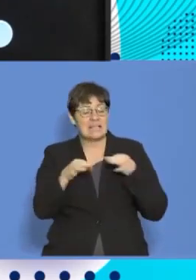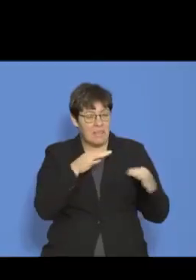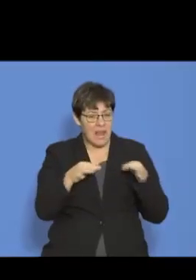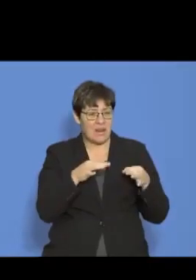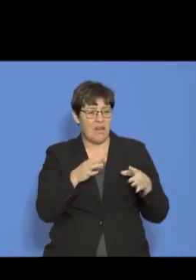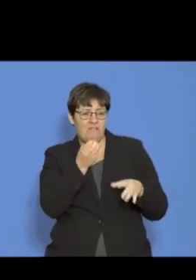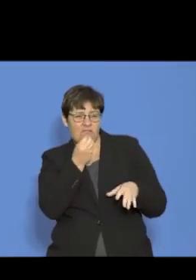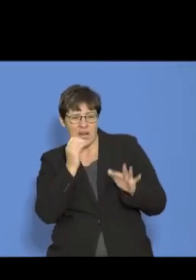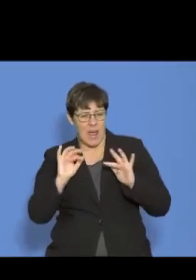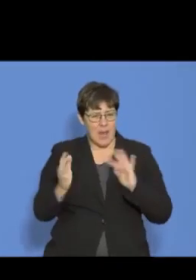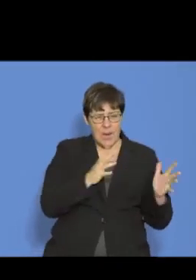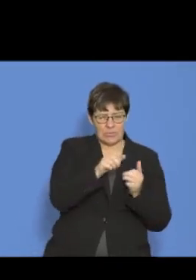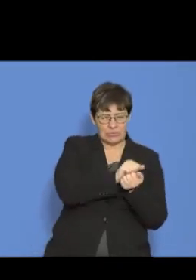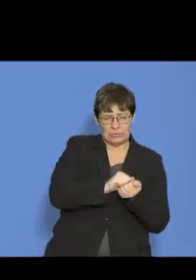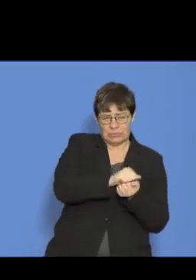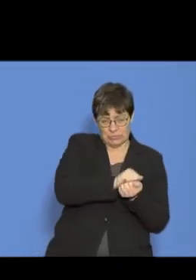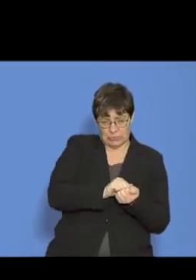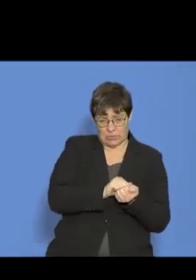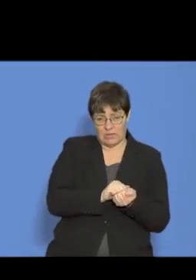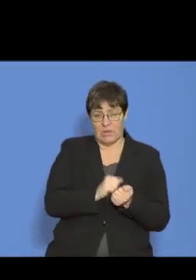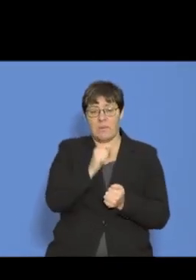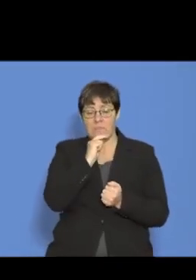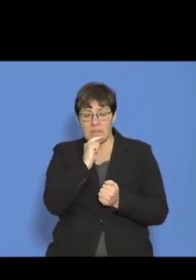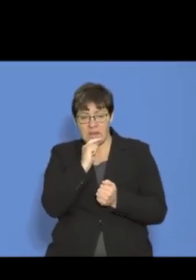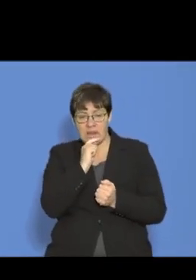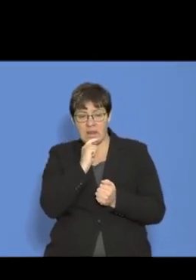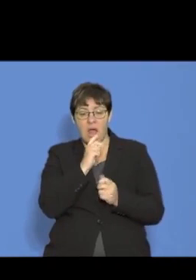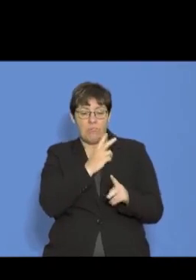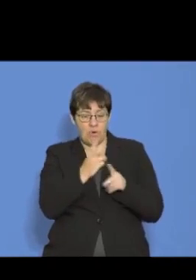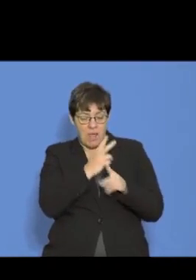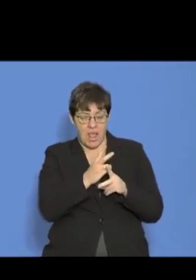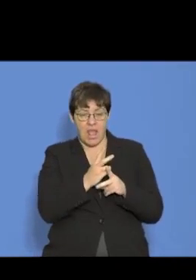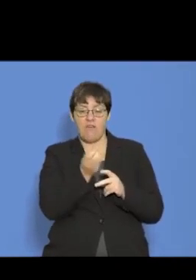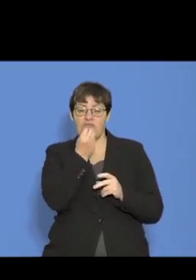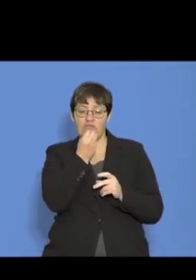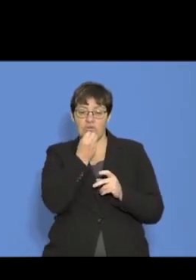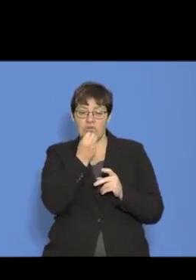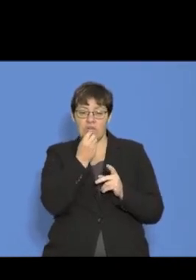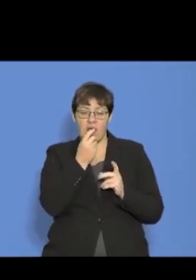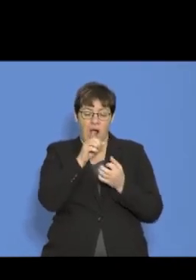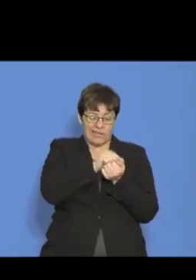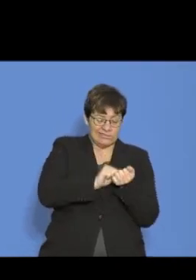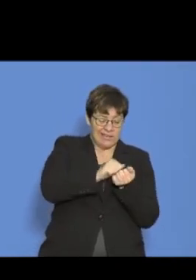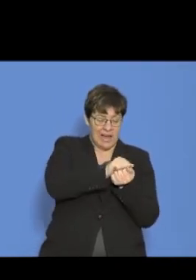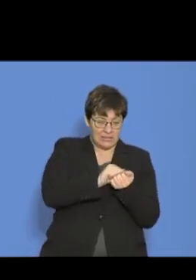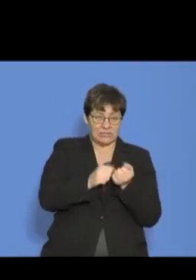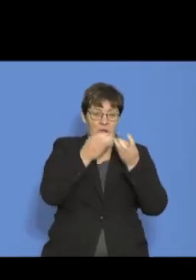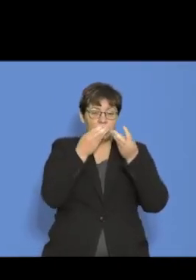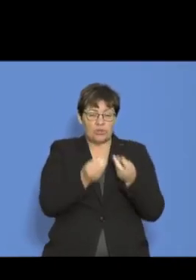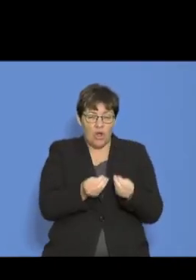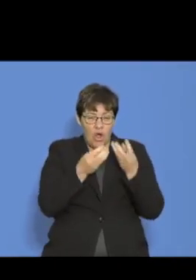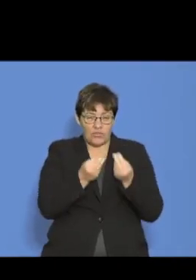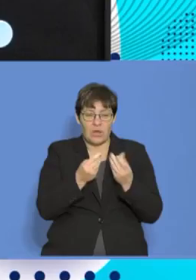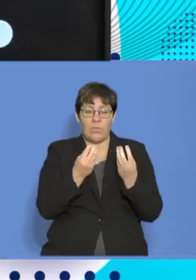chewing. And that prepares the food into a ball of a ball that is softened